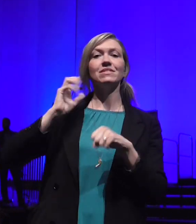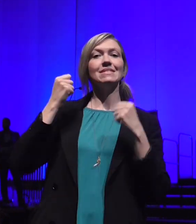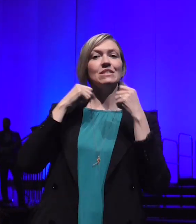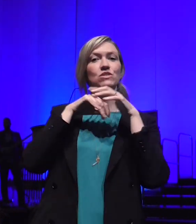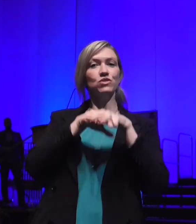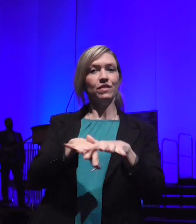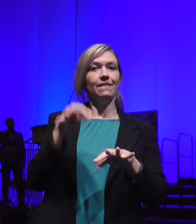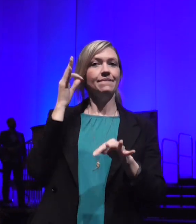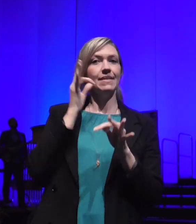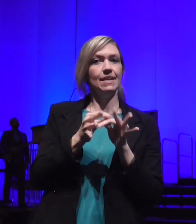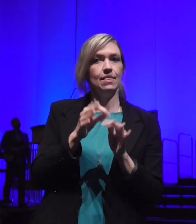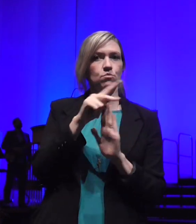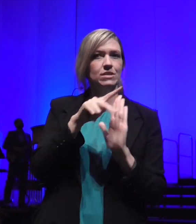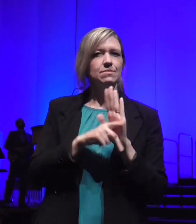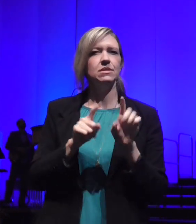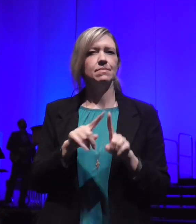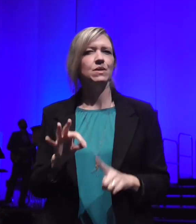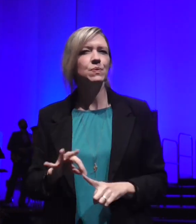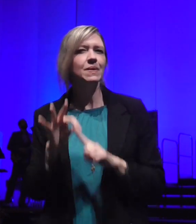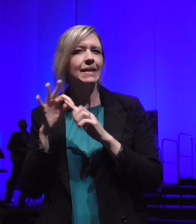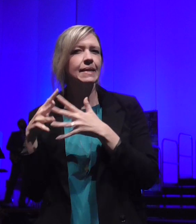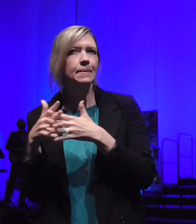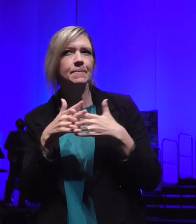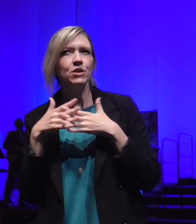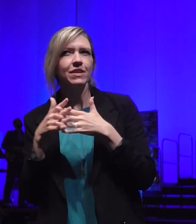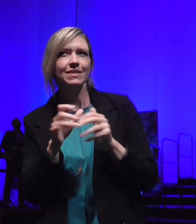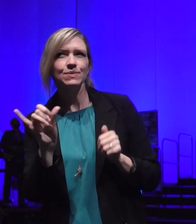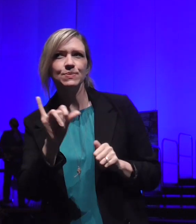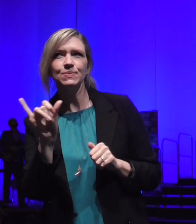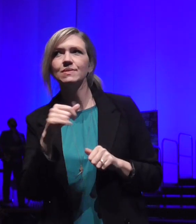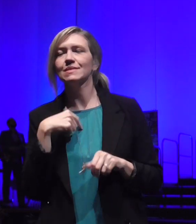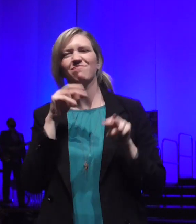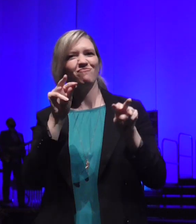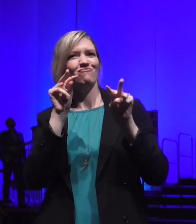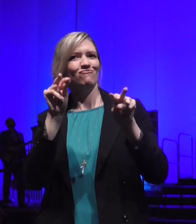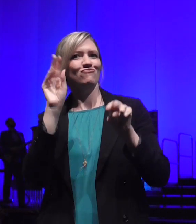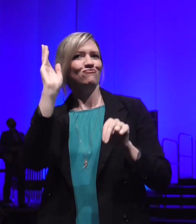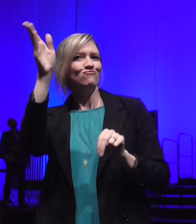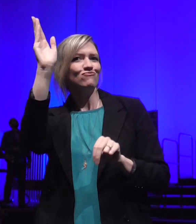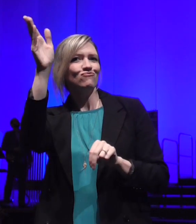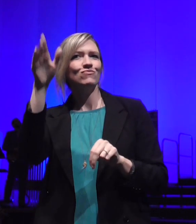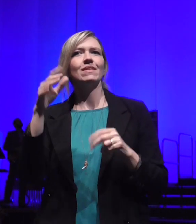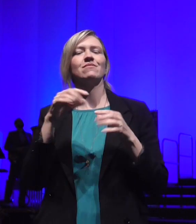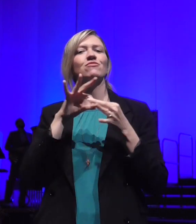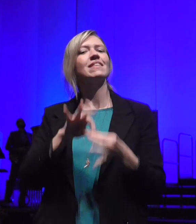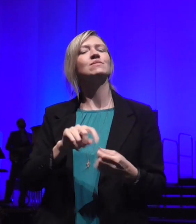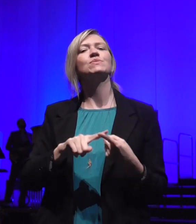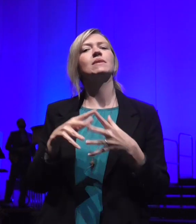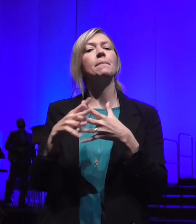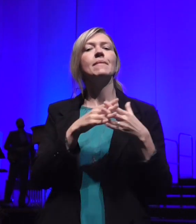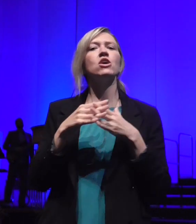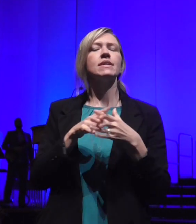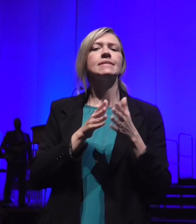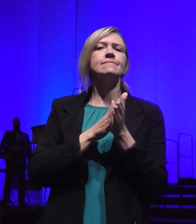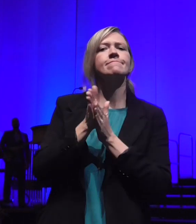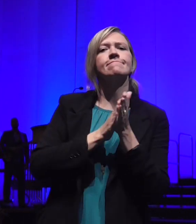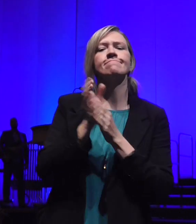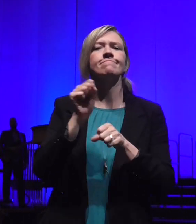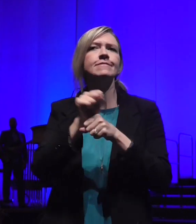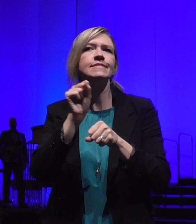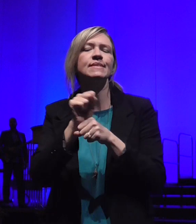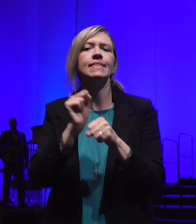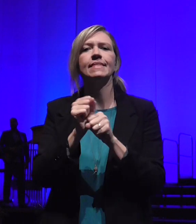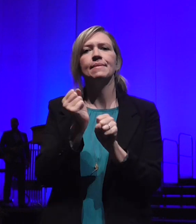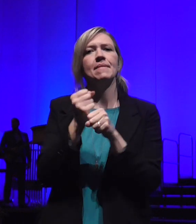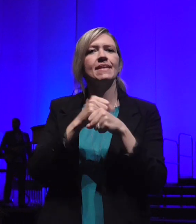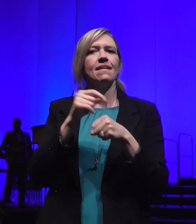interfaith principles, but it's also uniquely American. And I'm looking forward to giving the sermon on American tenacity, the